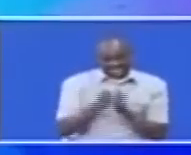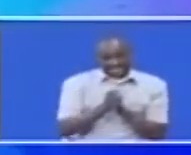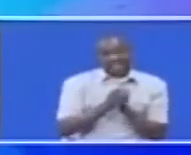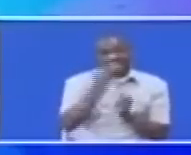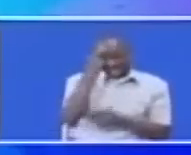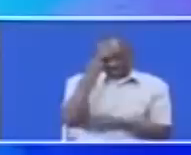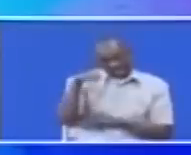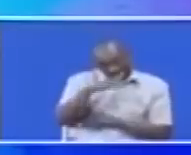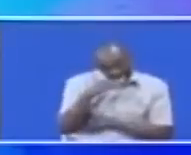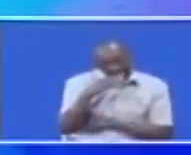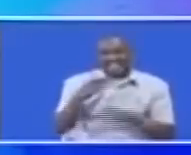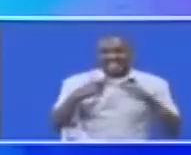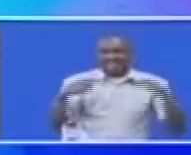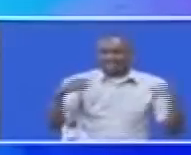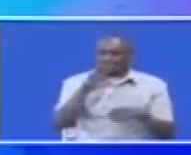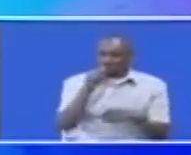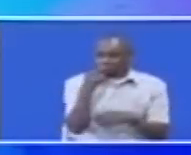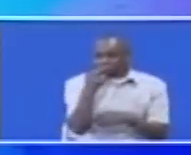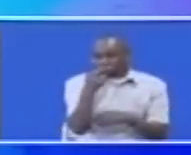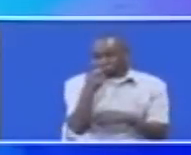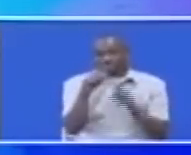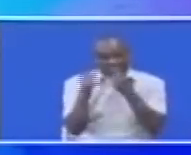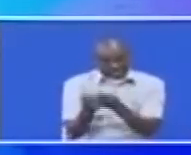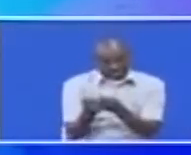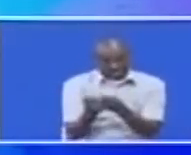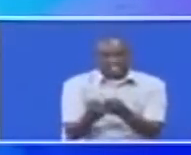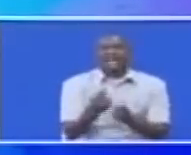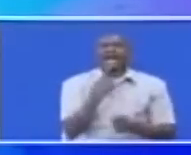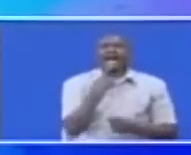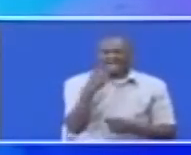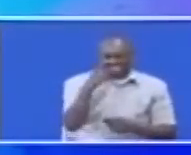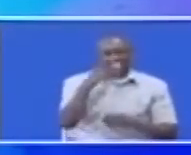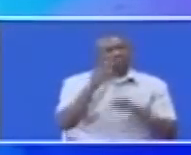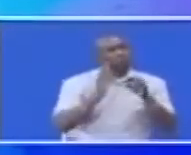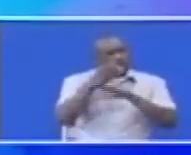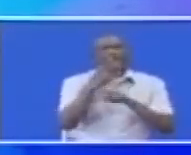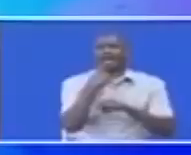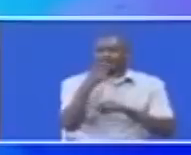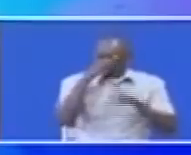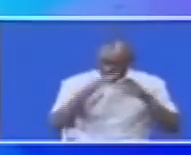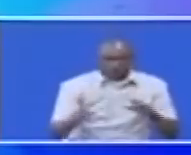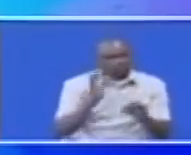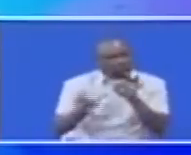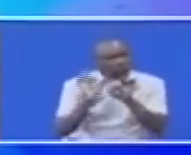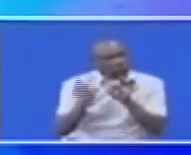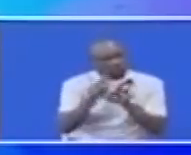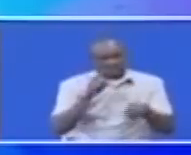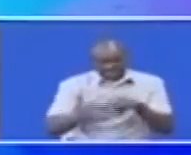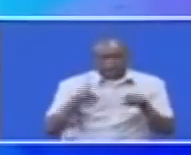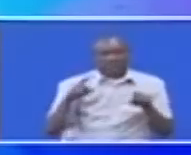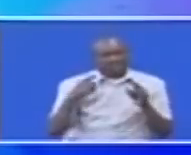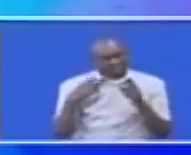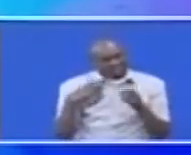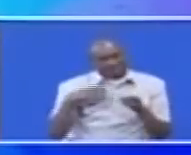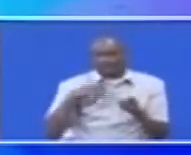Mau-Narok, following ethnic flare-ups. Approximately 200 homesteads have been torched, while 12 casualties of the fighting have been